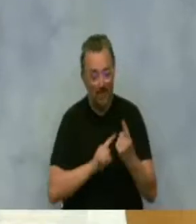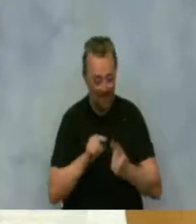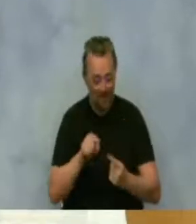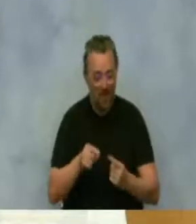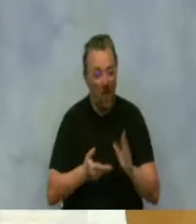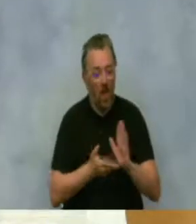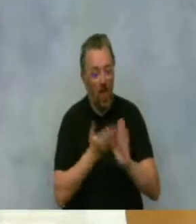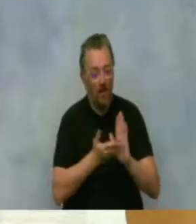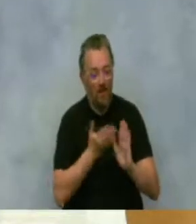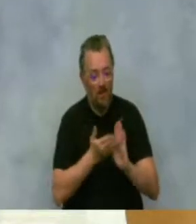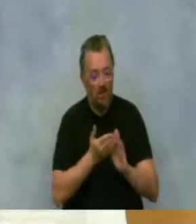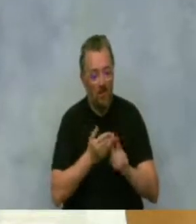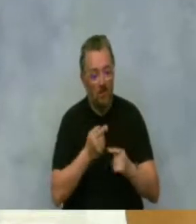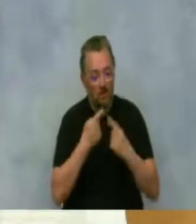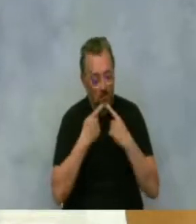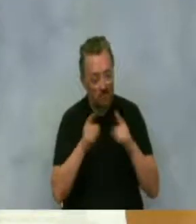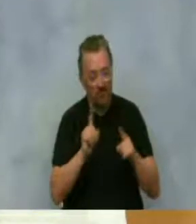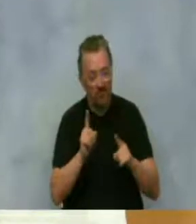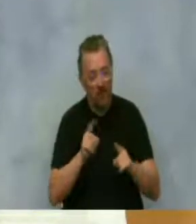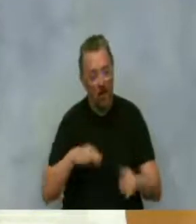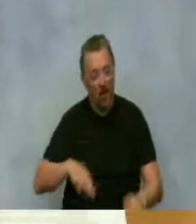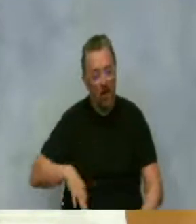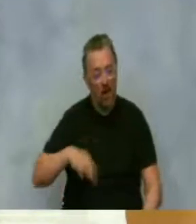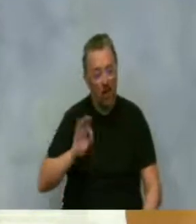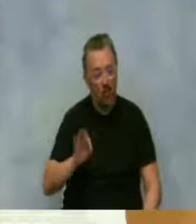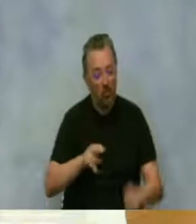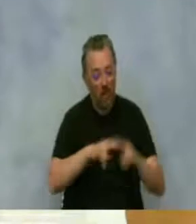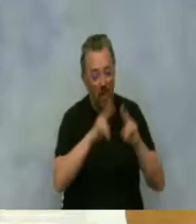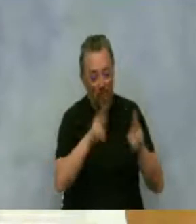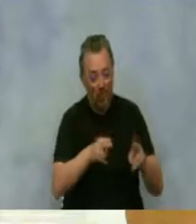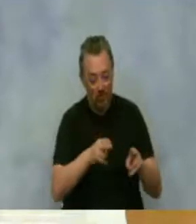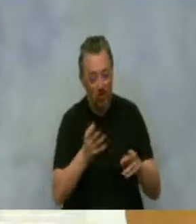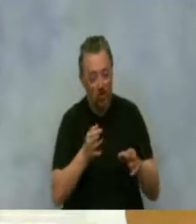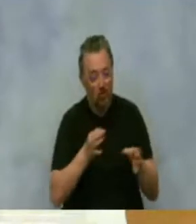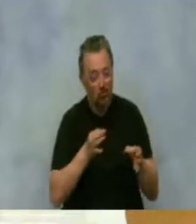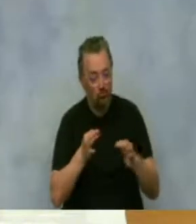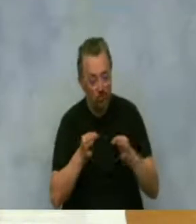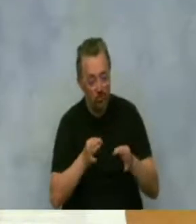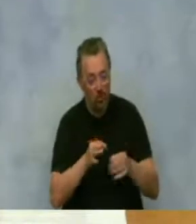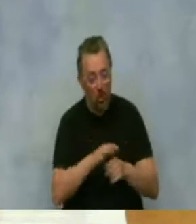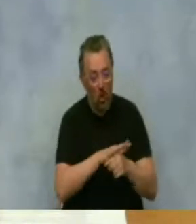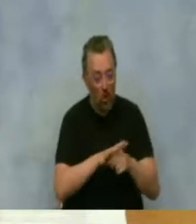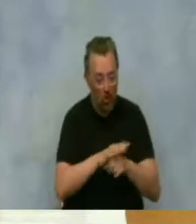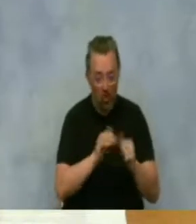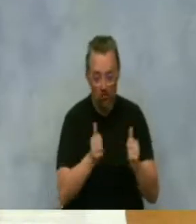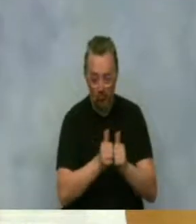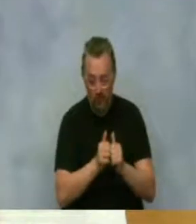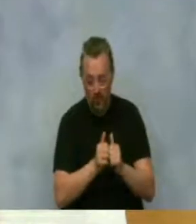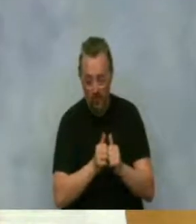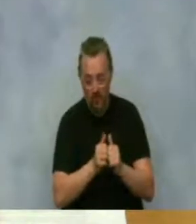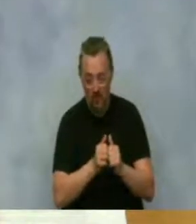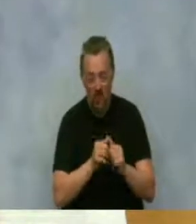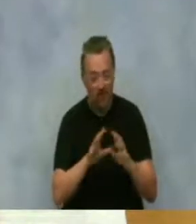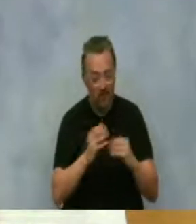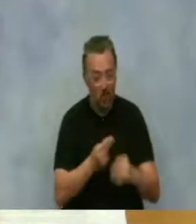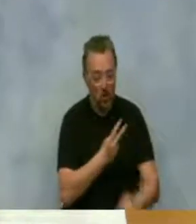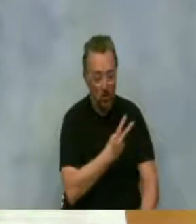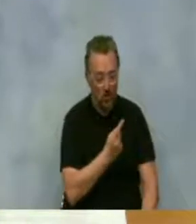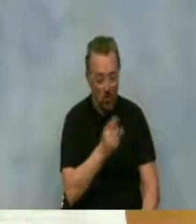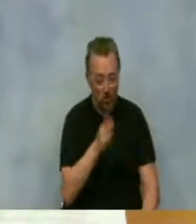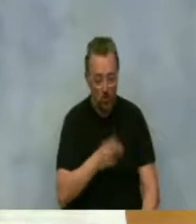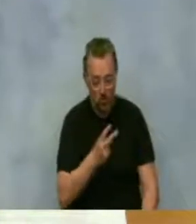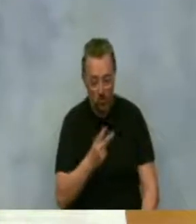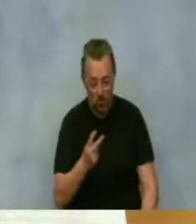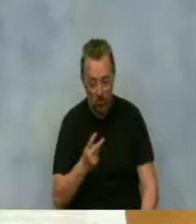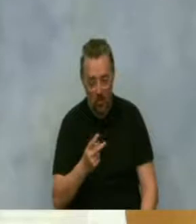progress delivering affordable housing through the Strategic Local Programme Agreement during 21-22